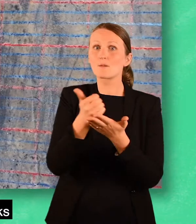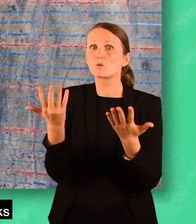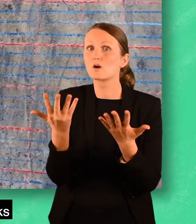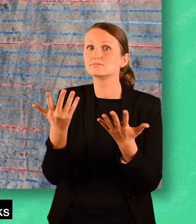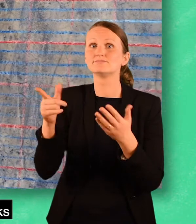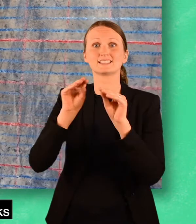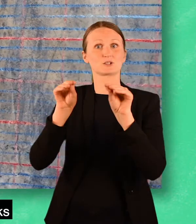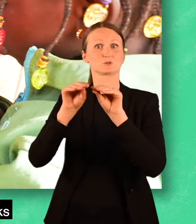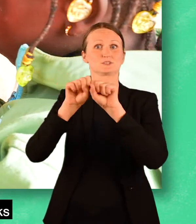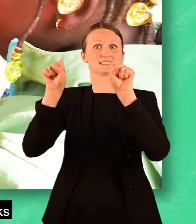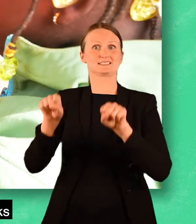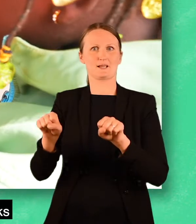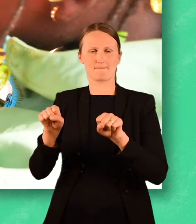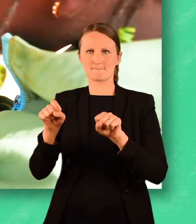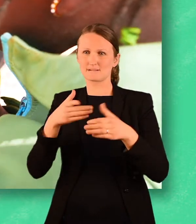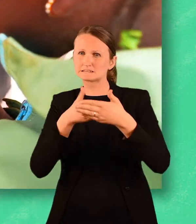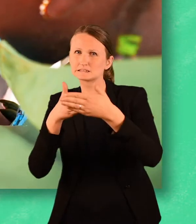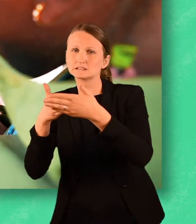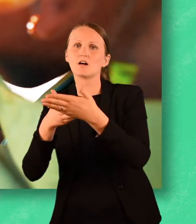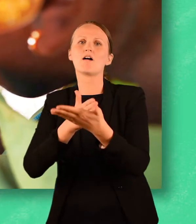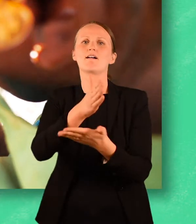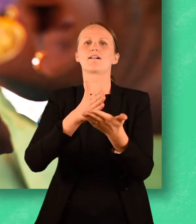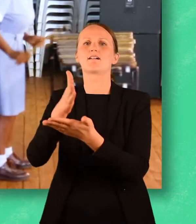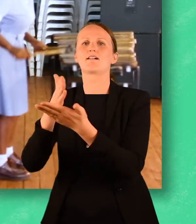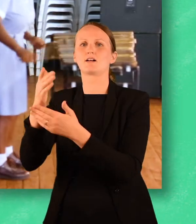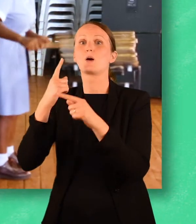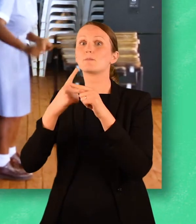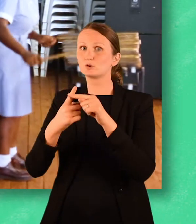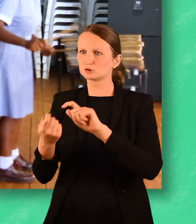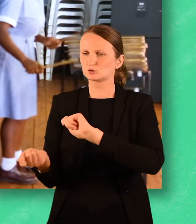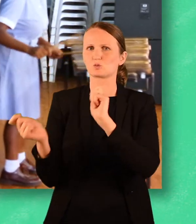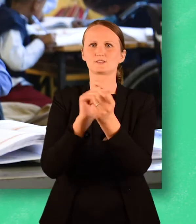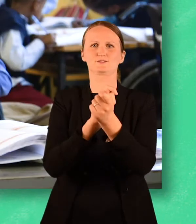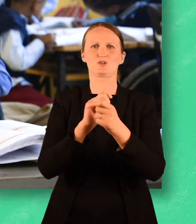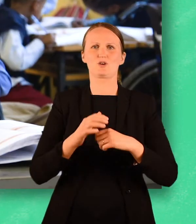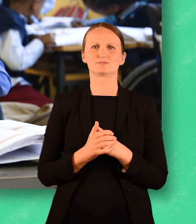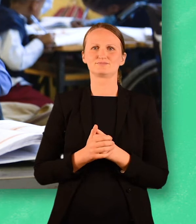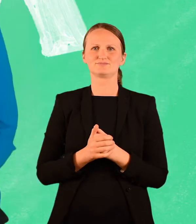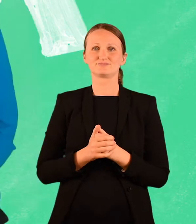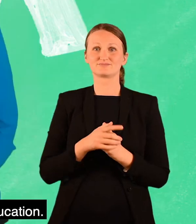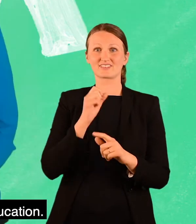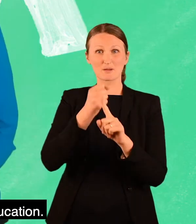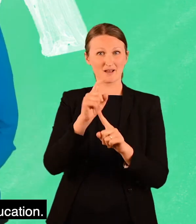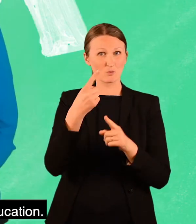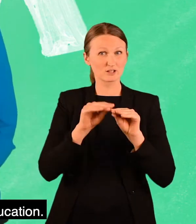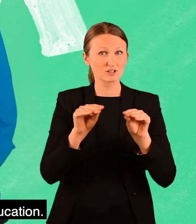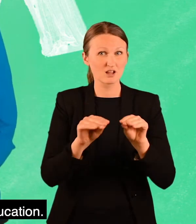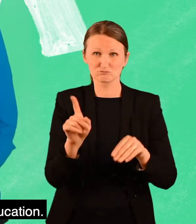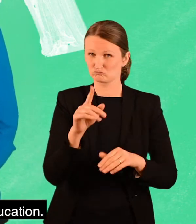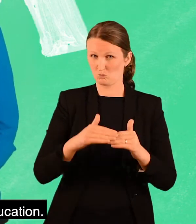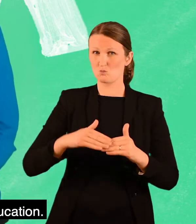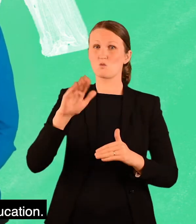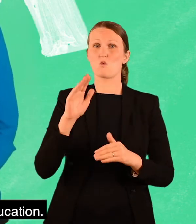them unblock the most challenging bottlenecks in their education systems and drive transformation. And the impact goes